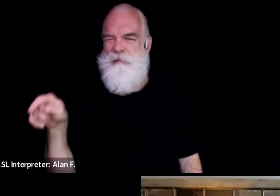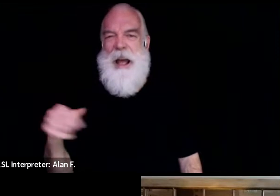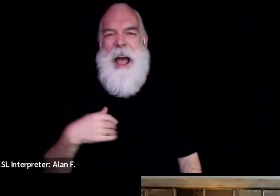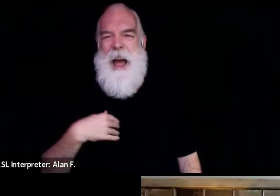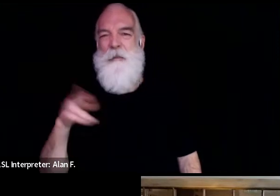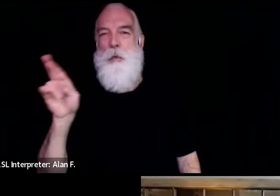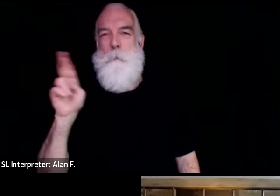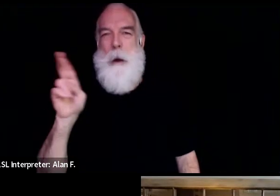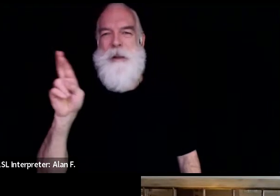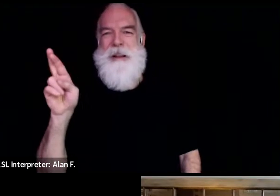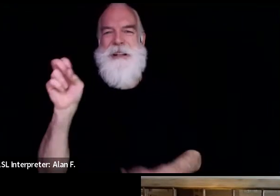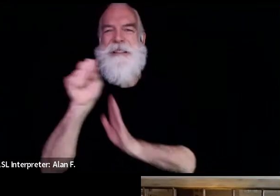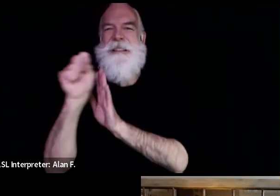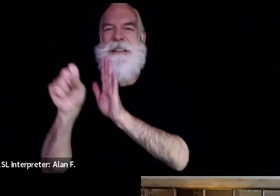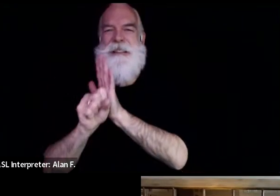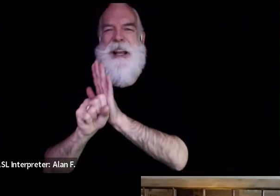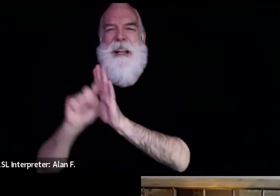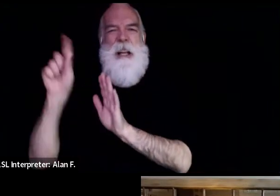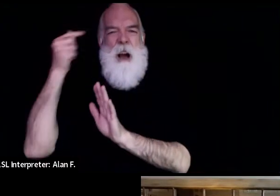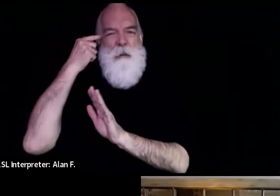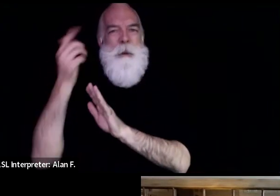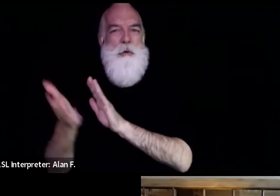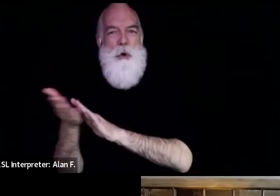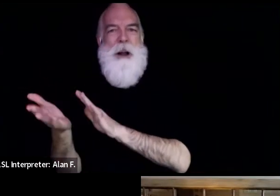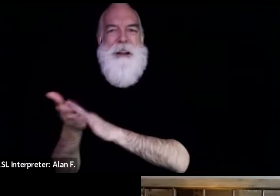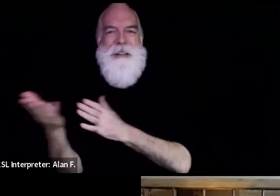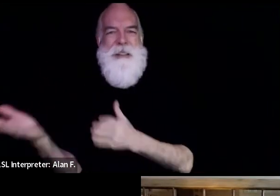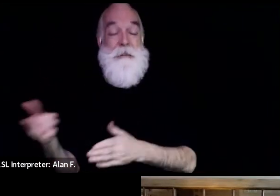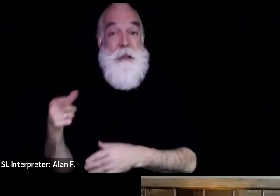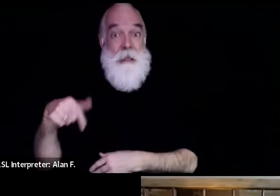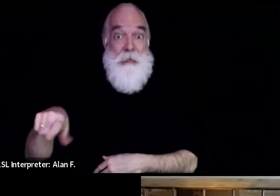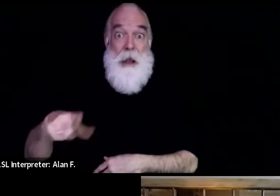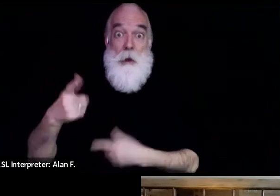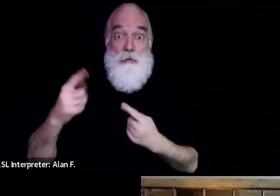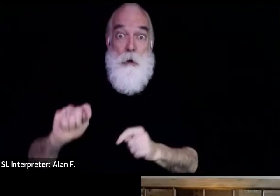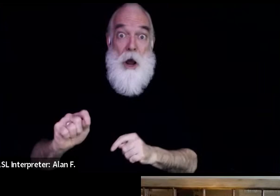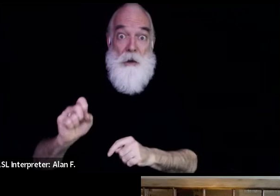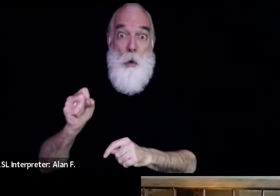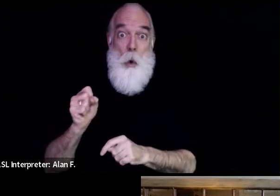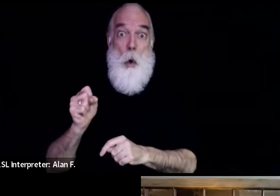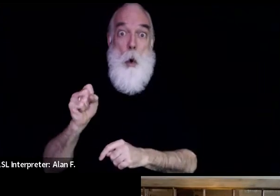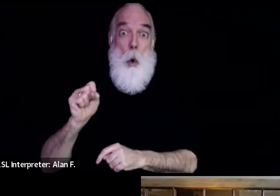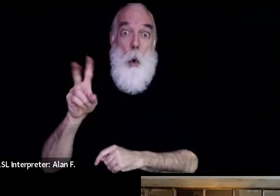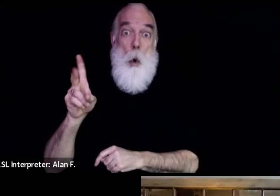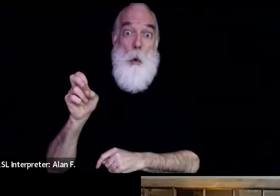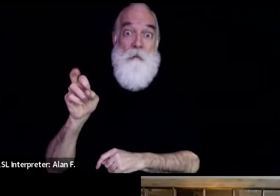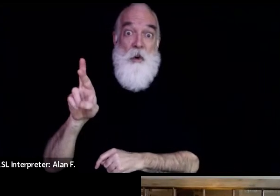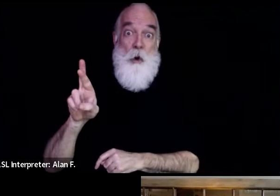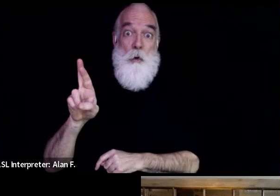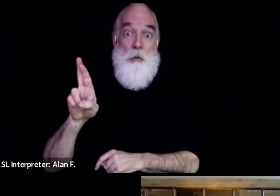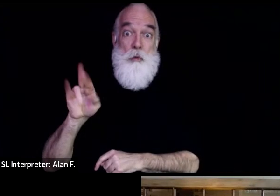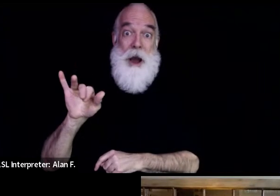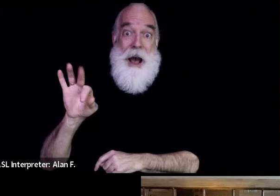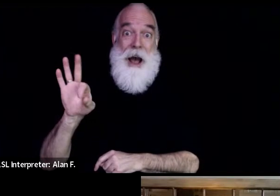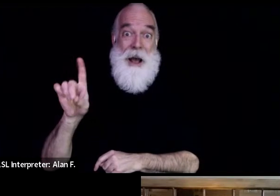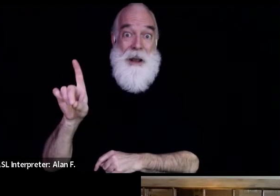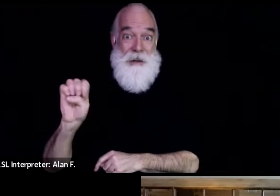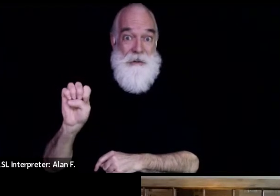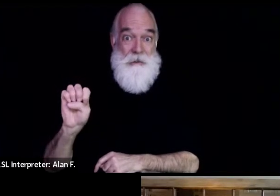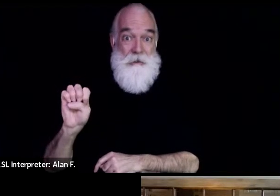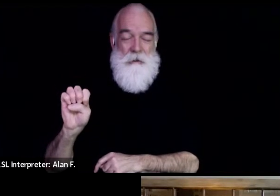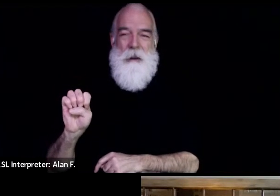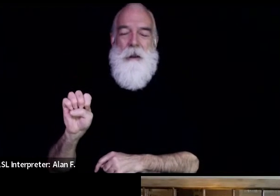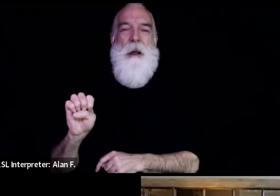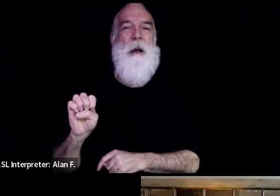are limiting, trying to override and preempt what you can do? And then looking at it from the other dimension, I'm as a final thought, perhaps, I'm very interested in